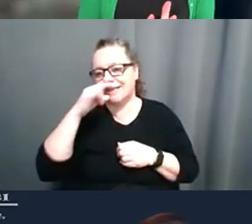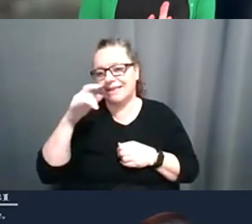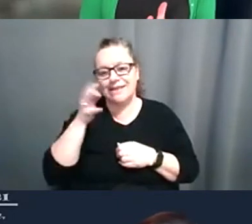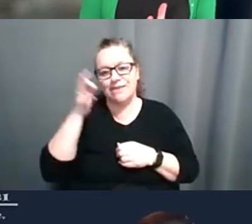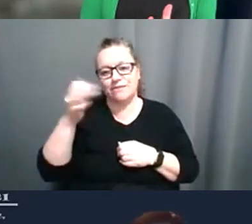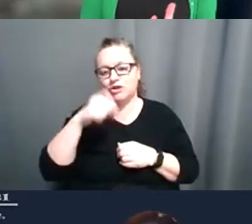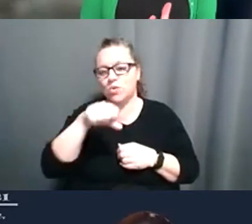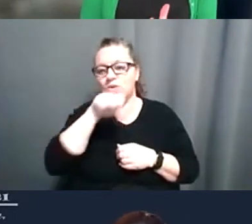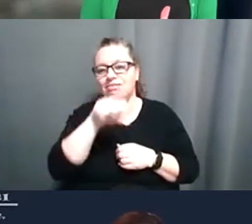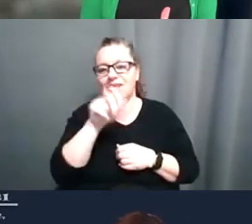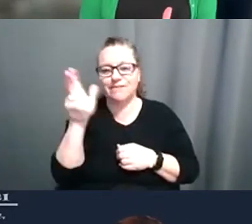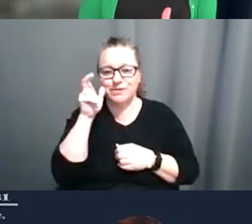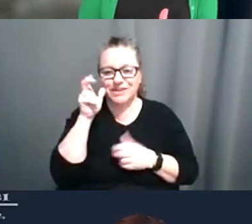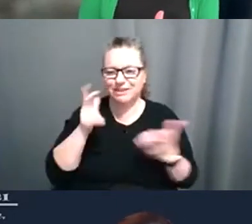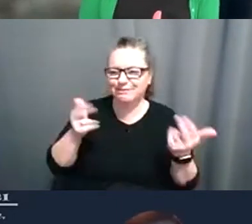hear.